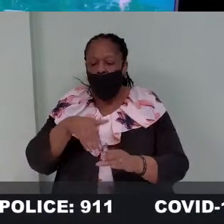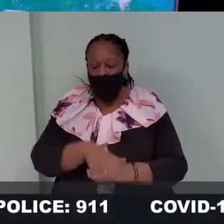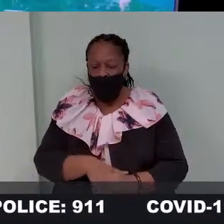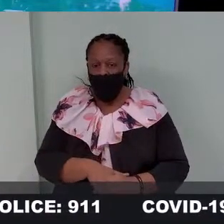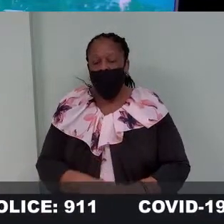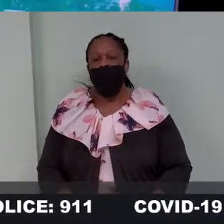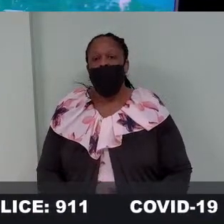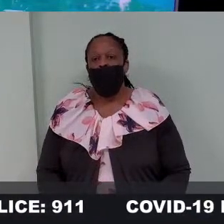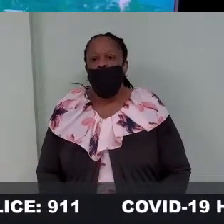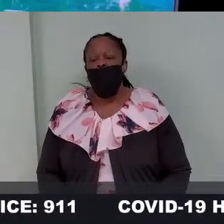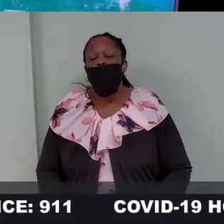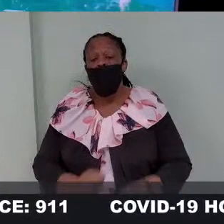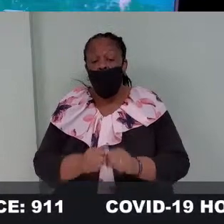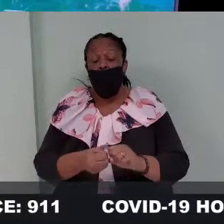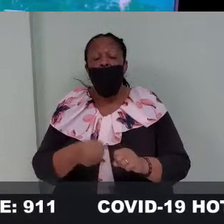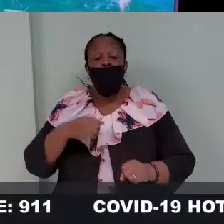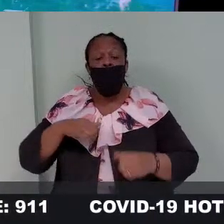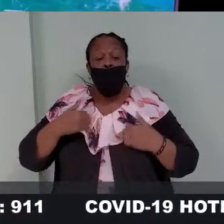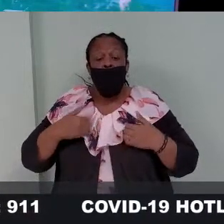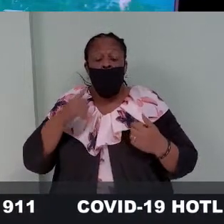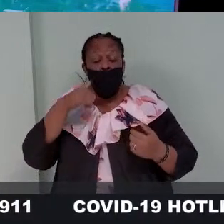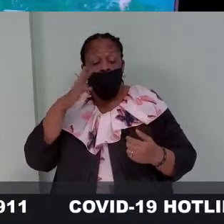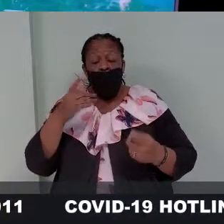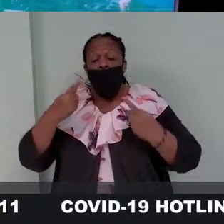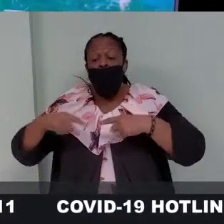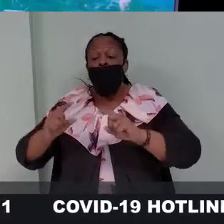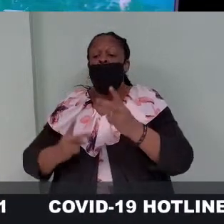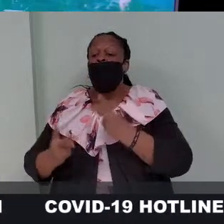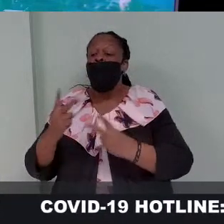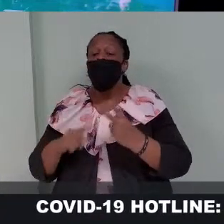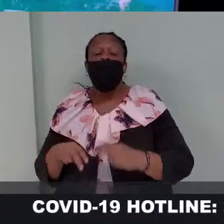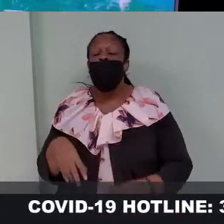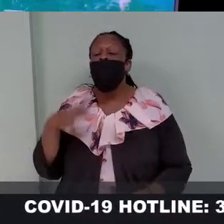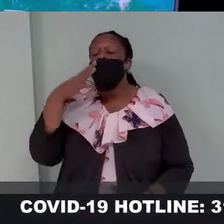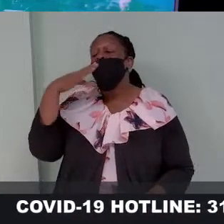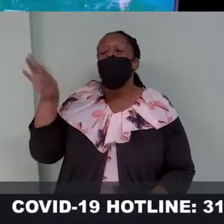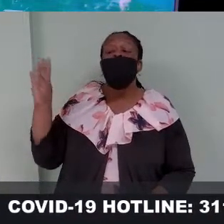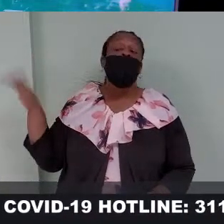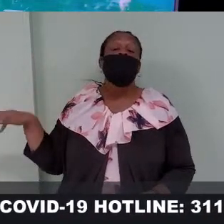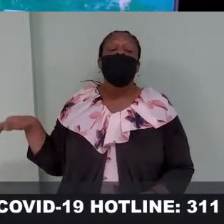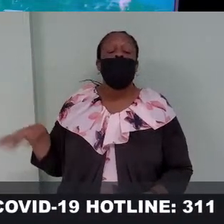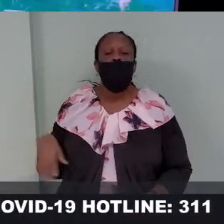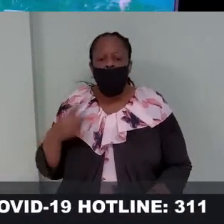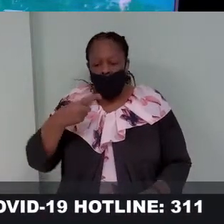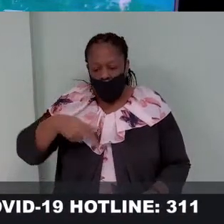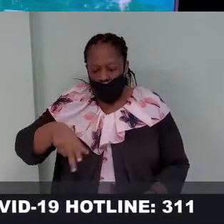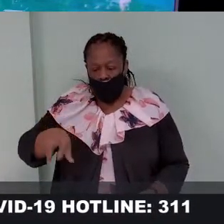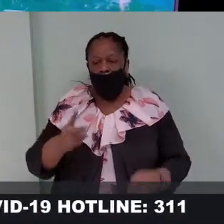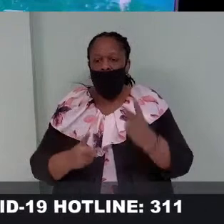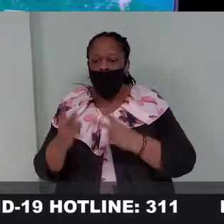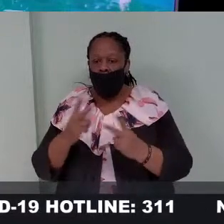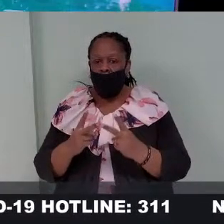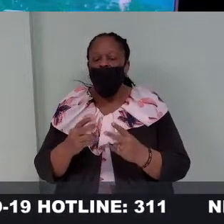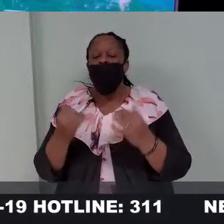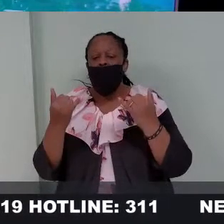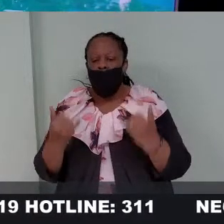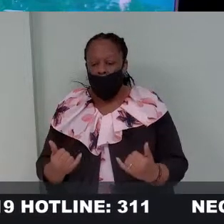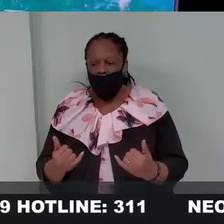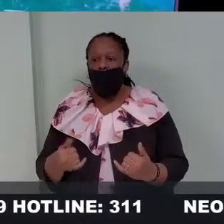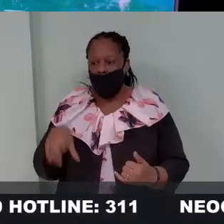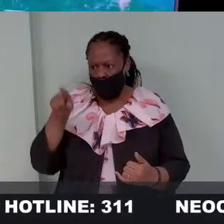Hotel security and compliance and quarantine officers are on duty at these locations to enforce the